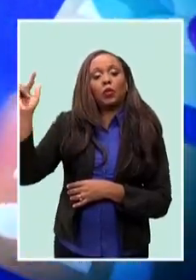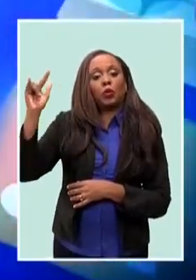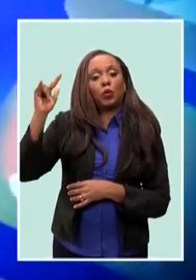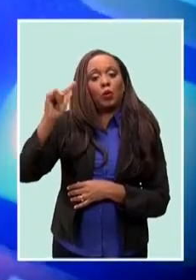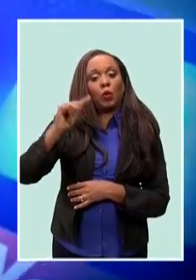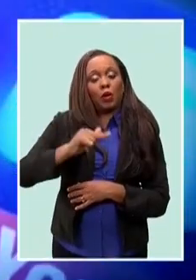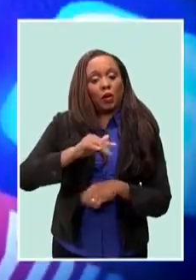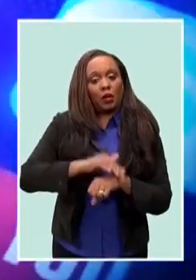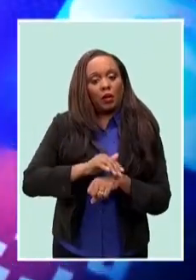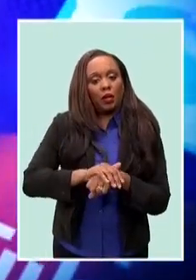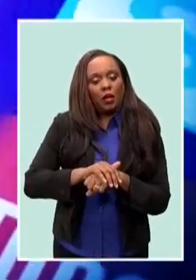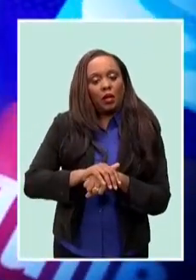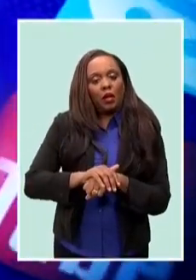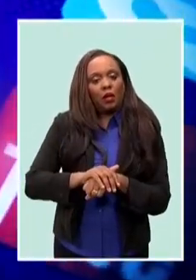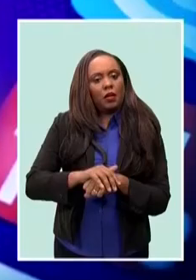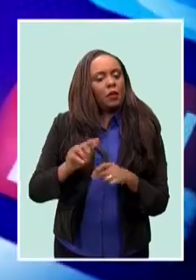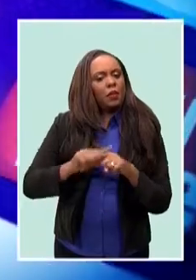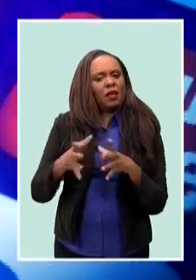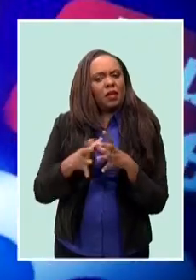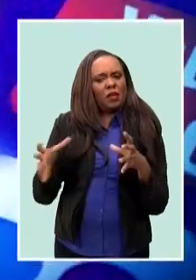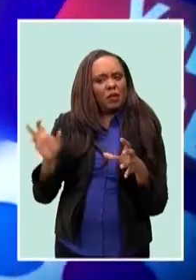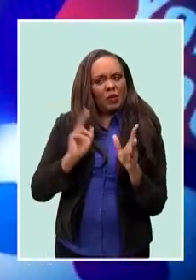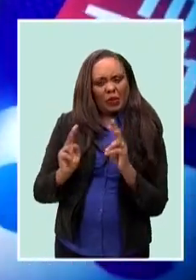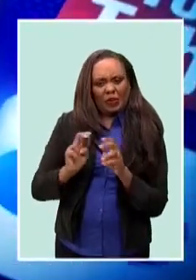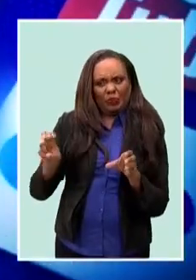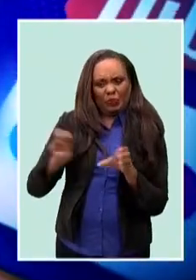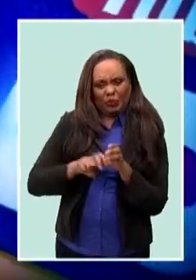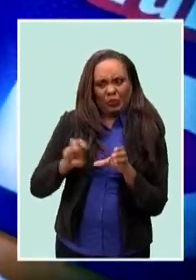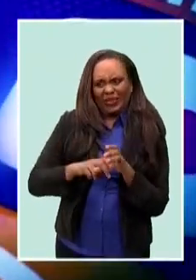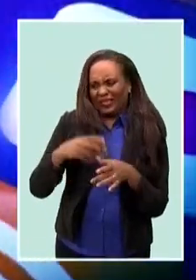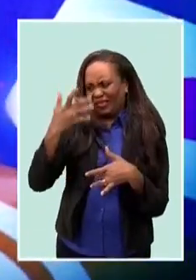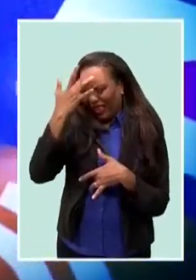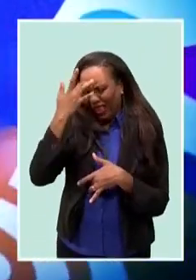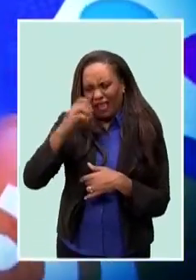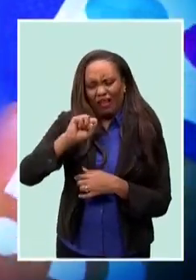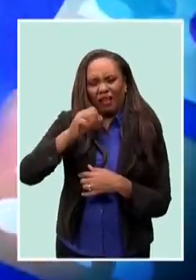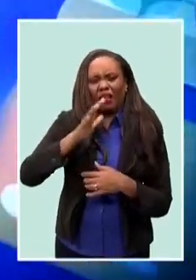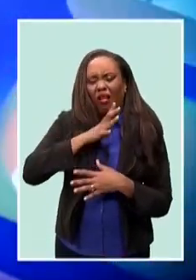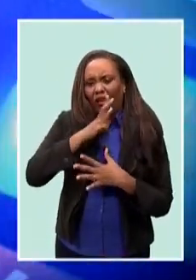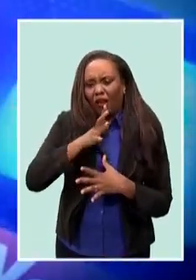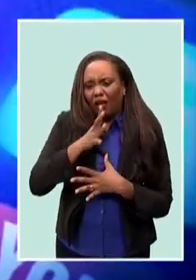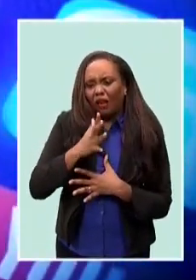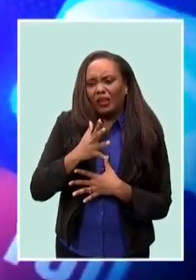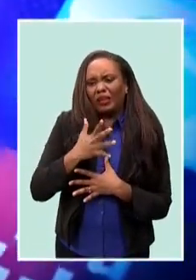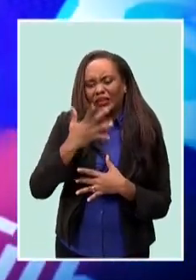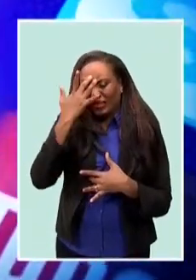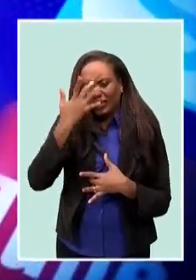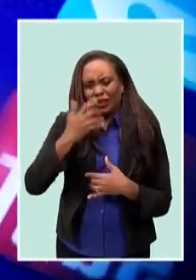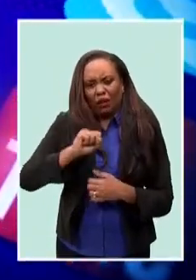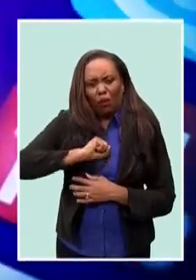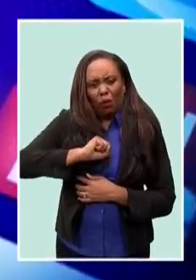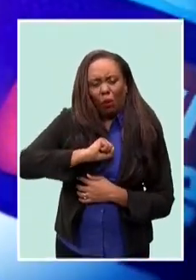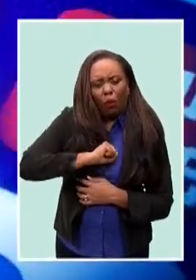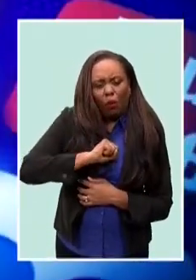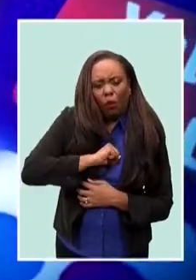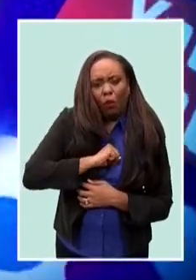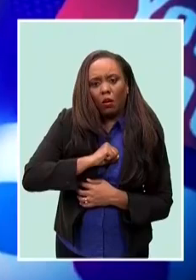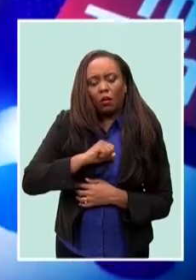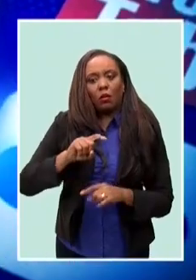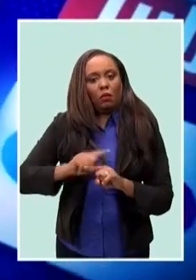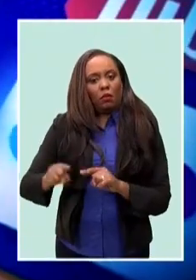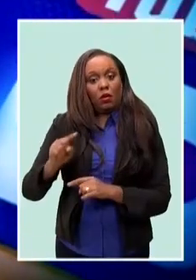this morning after a number of passengers complained of nausea and coughing fits. Well, Virgin Atlantic officials here in Barbados